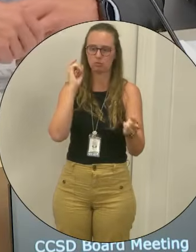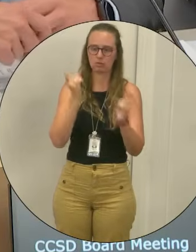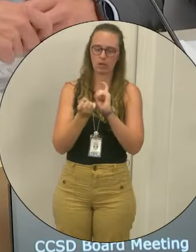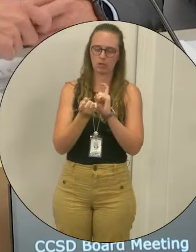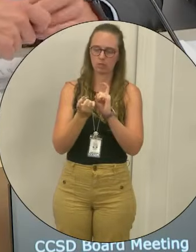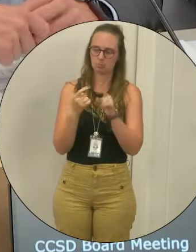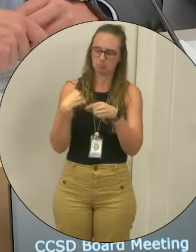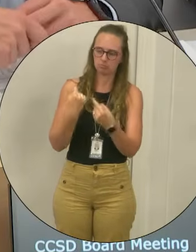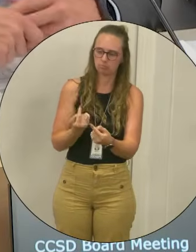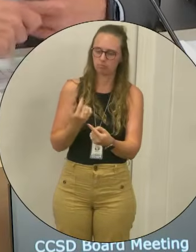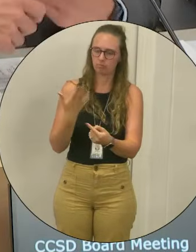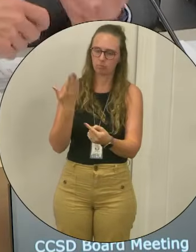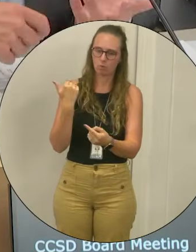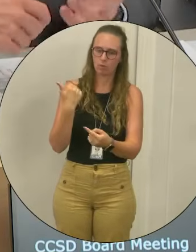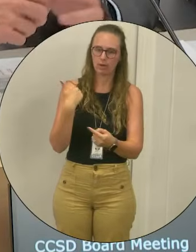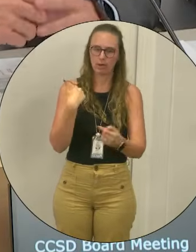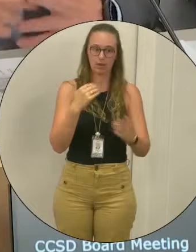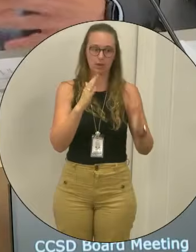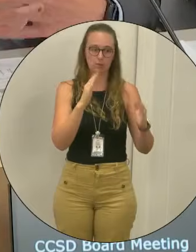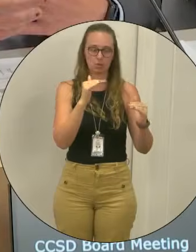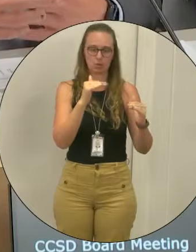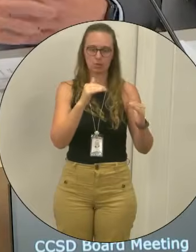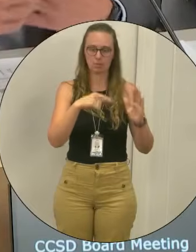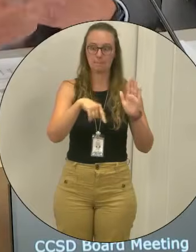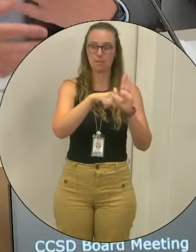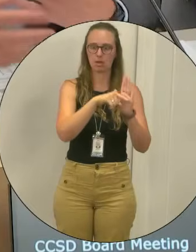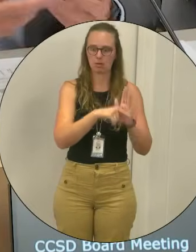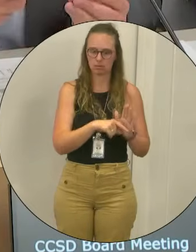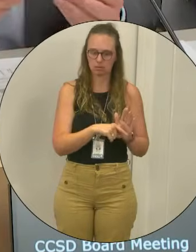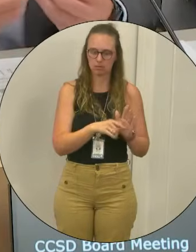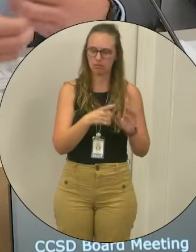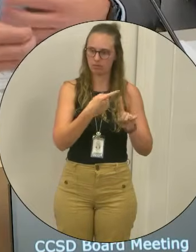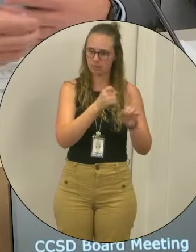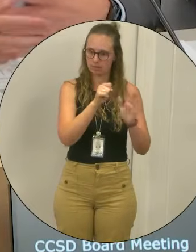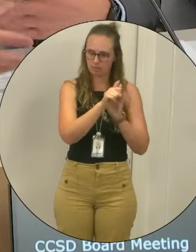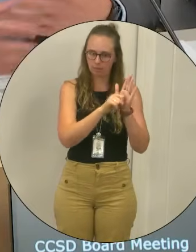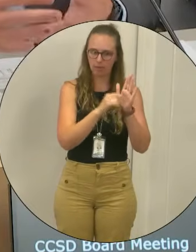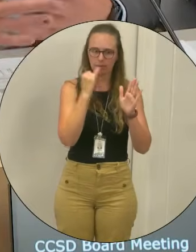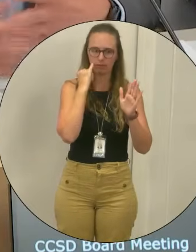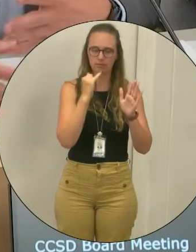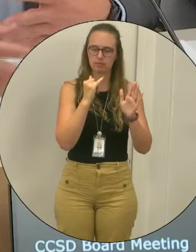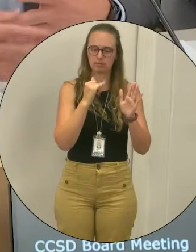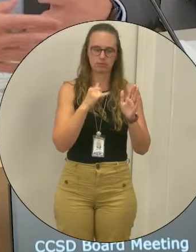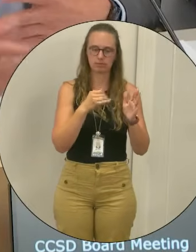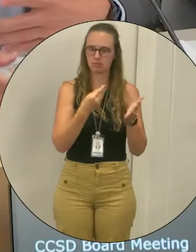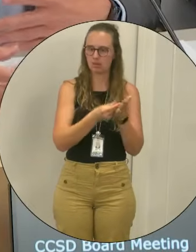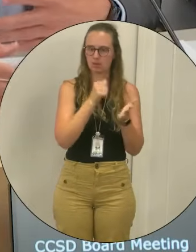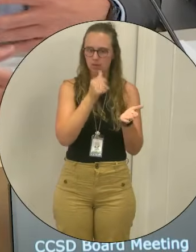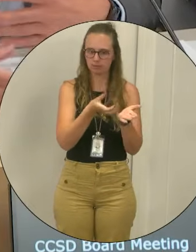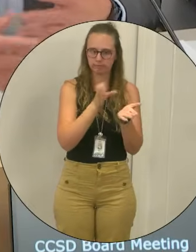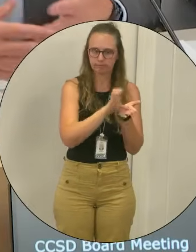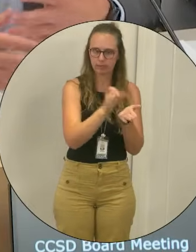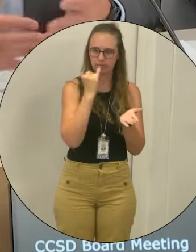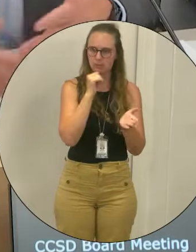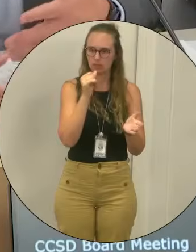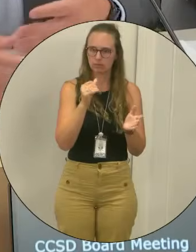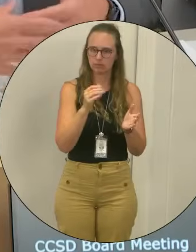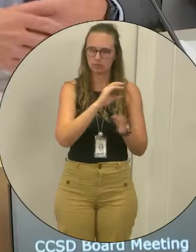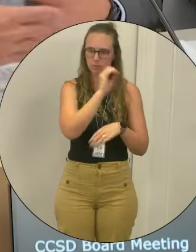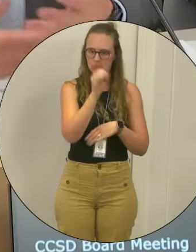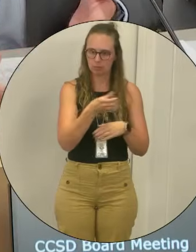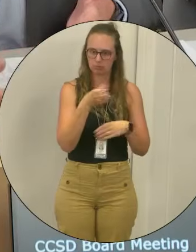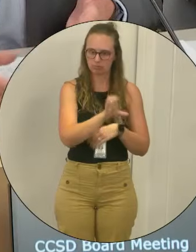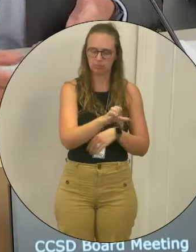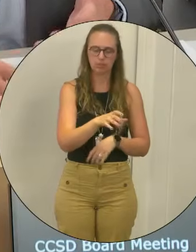bit. In the past, there was a participation penalty from the state for certain funding if we didn't achieve a certain percentage. That's no longer the